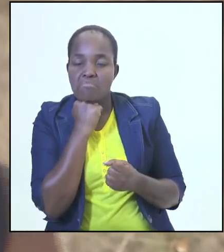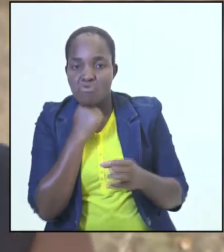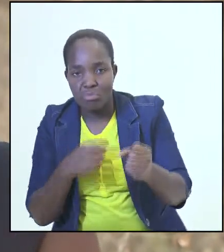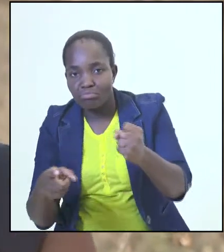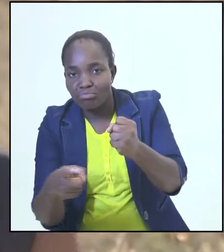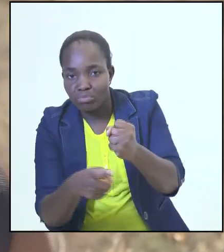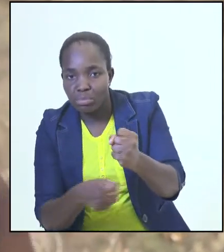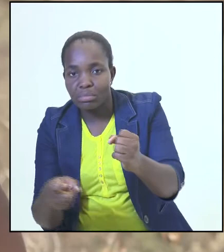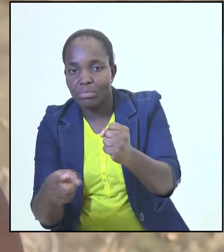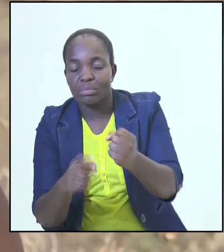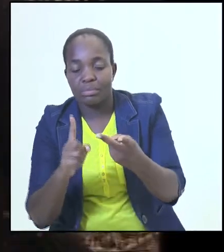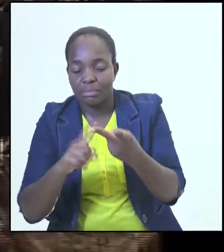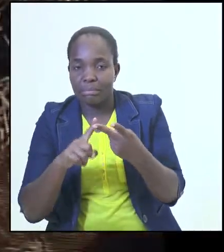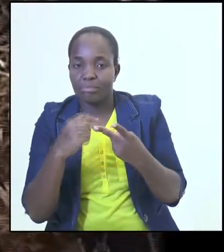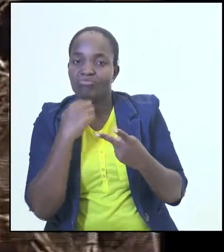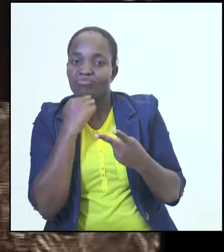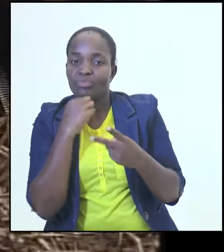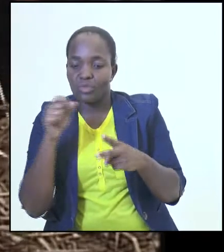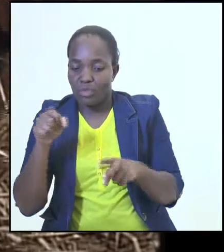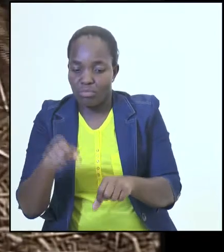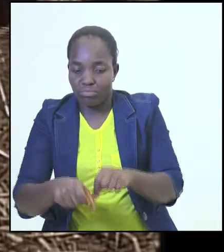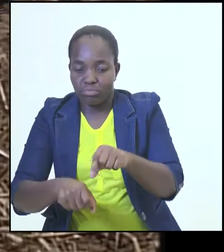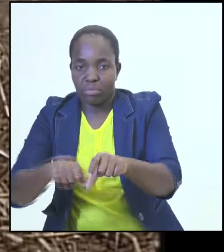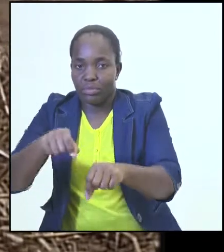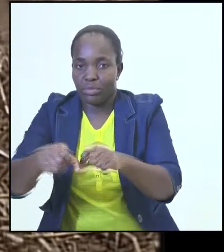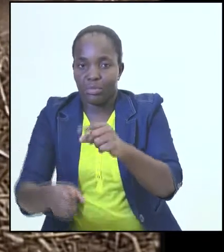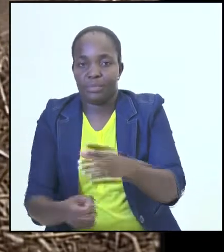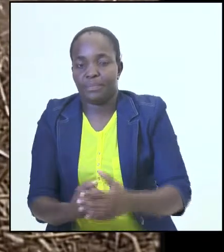and planting seeds. Such big tractors